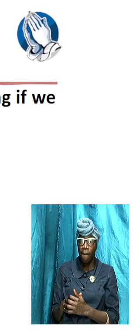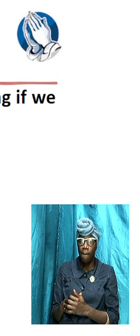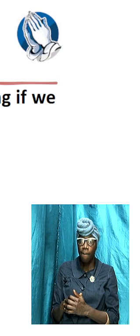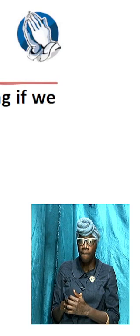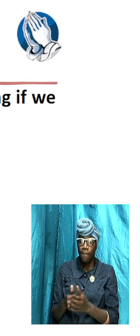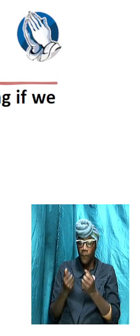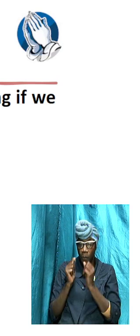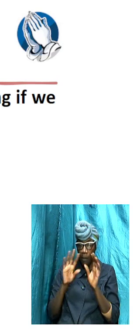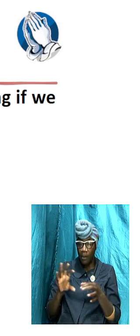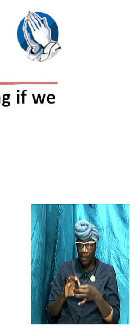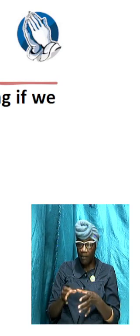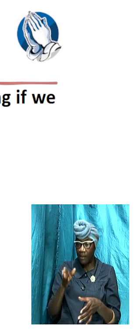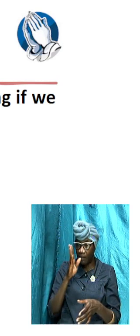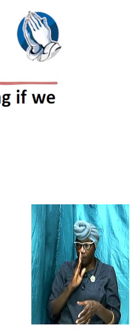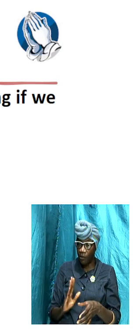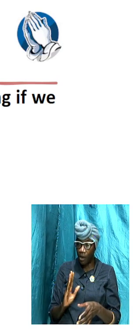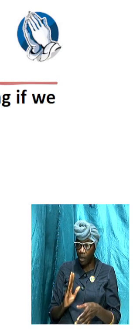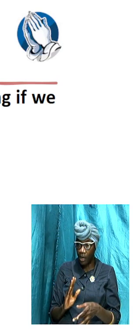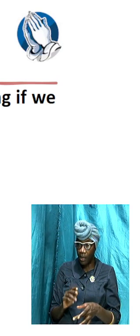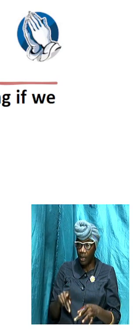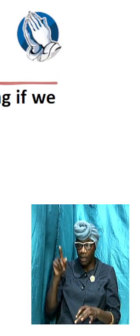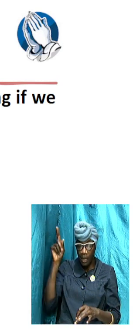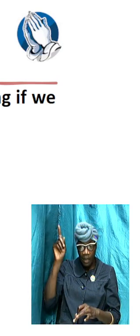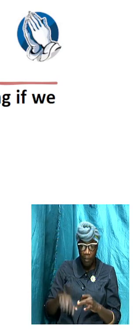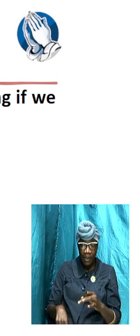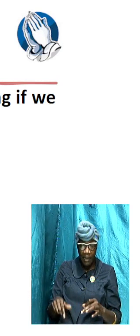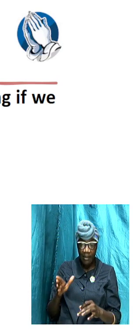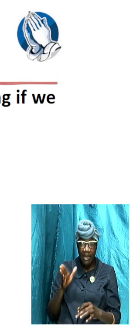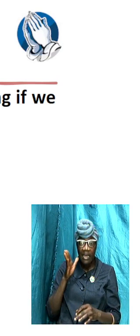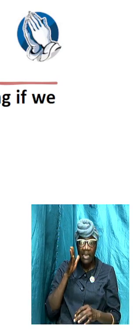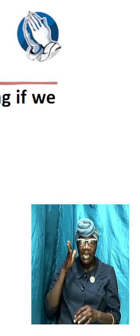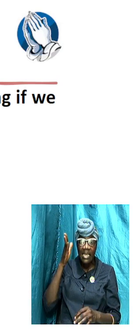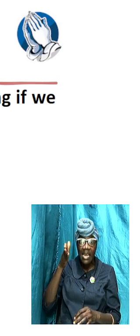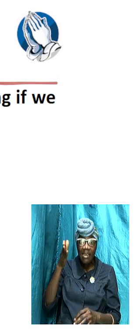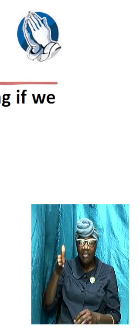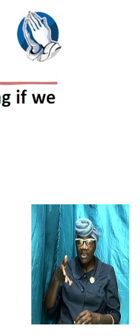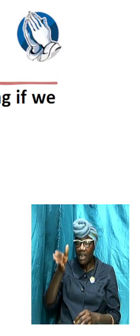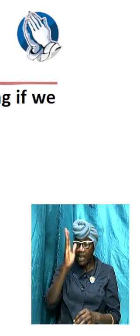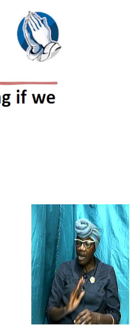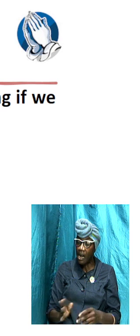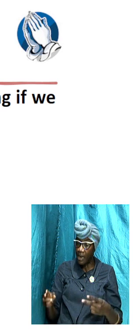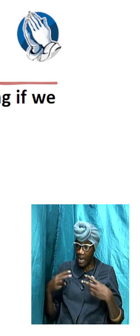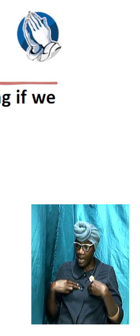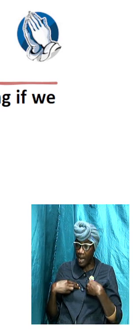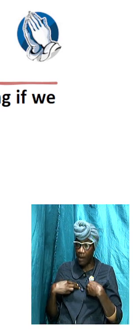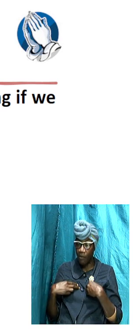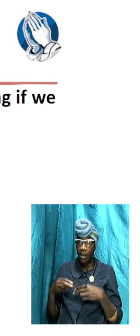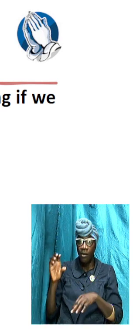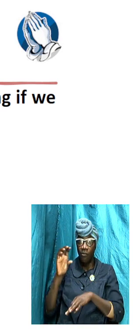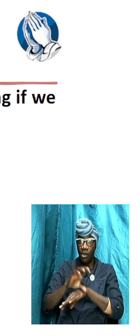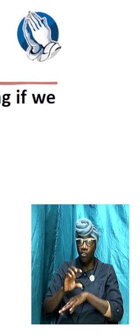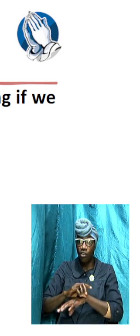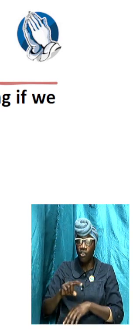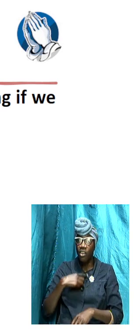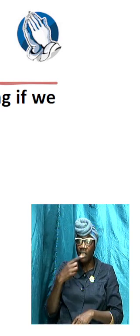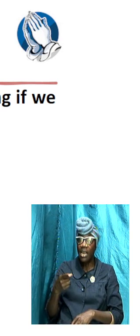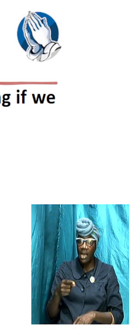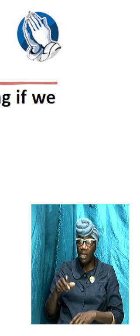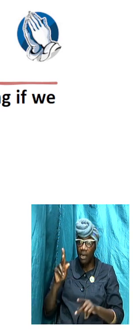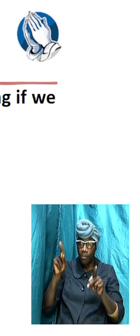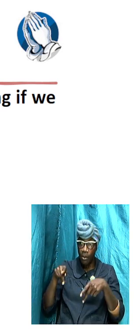the blessings of God, if you miss the destiny that God has in store for the church, you're going to suffer. Tell the person beside you, don't miss